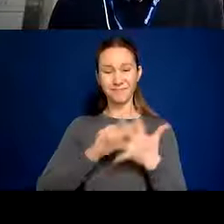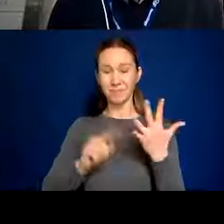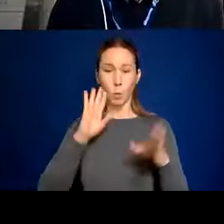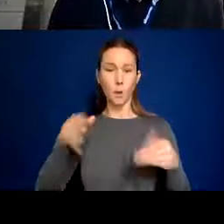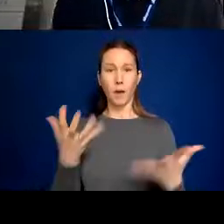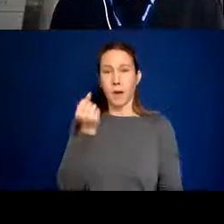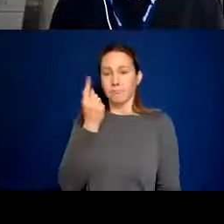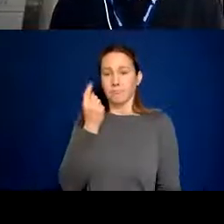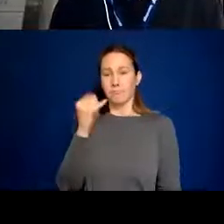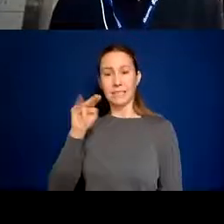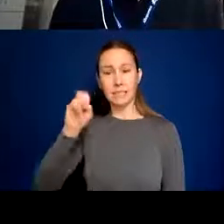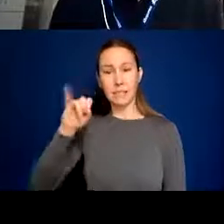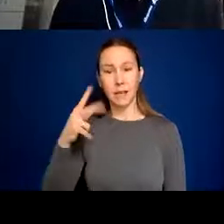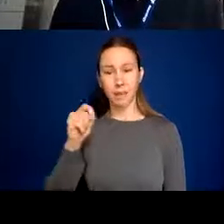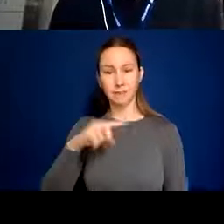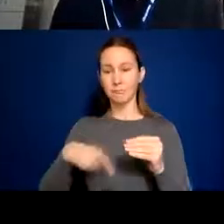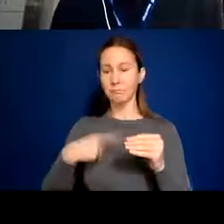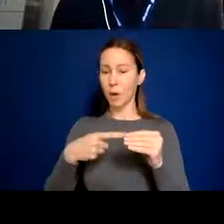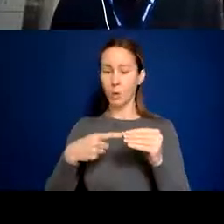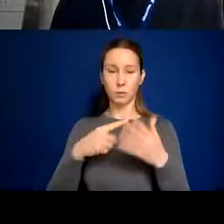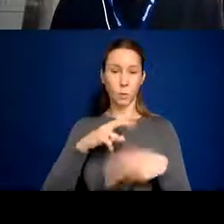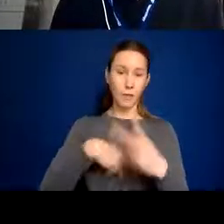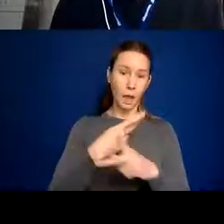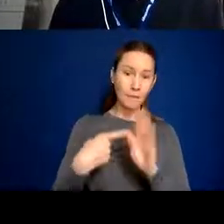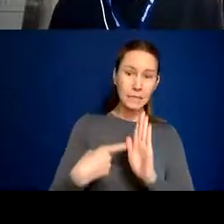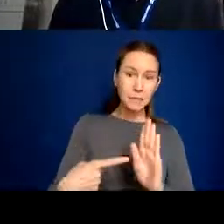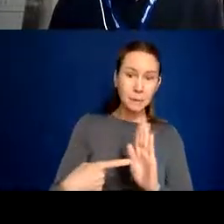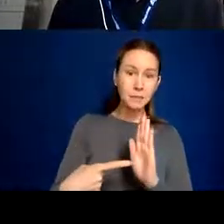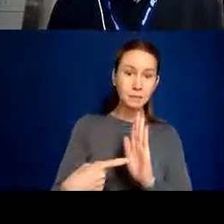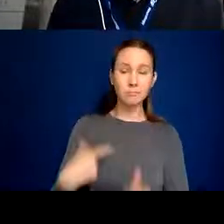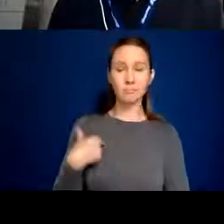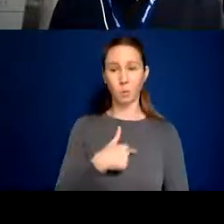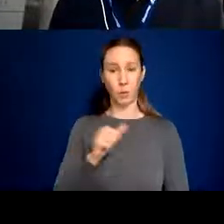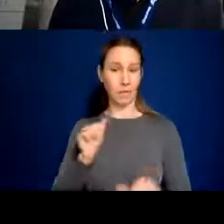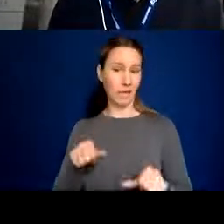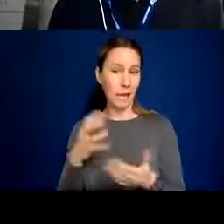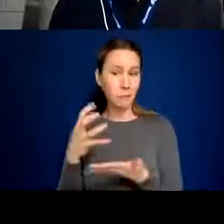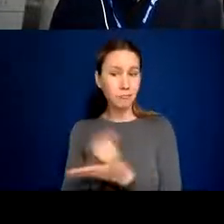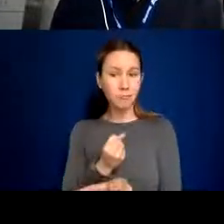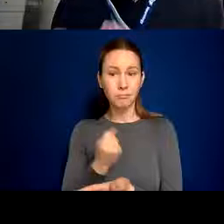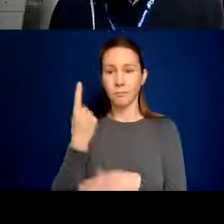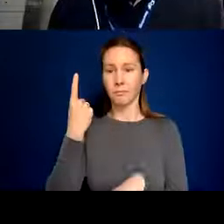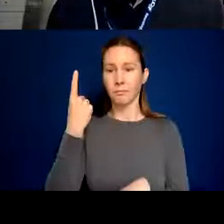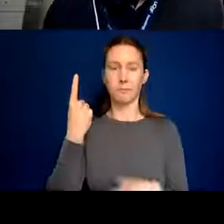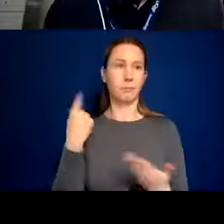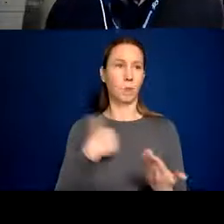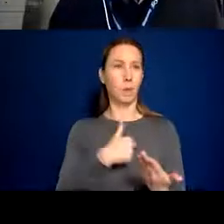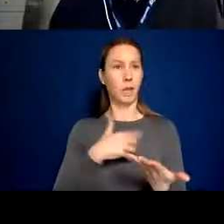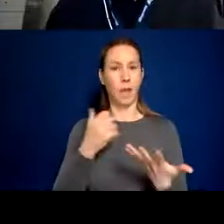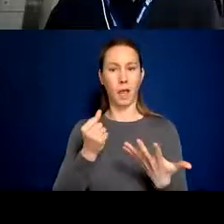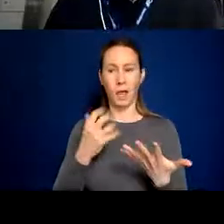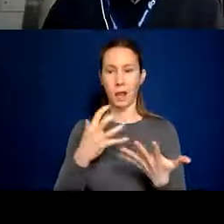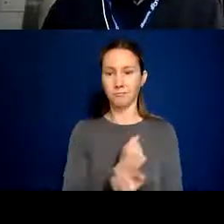or can give us insights about the nature of the symptoms, and we can also use them to craft interventions. We can weaponize them